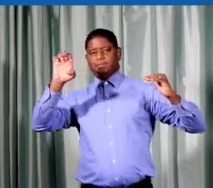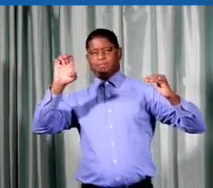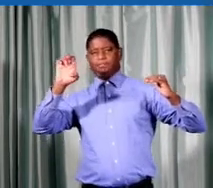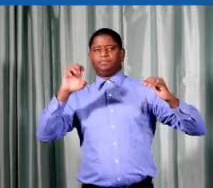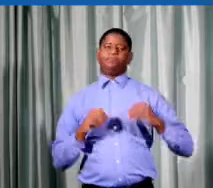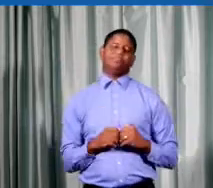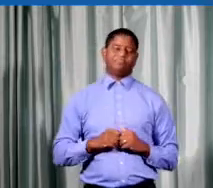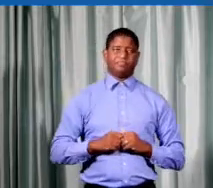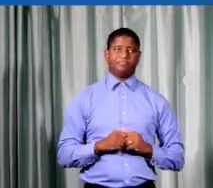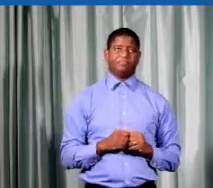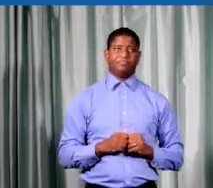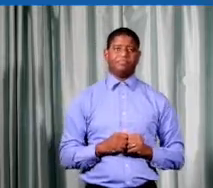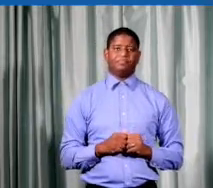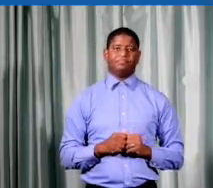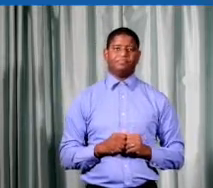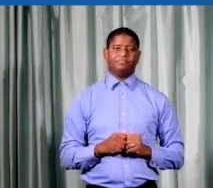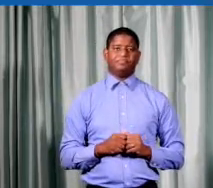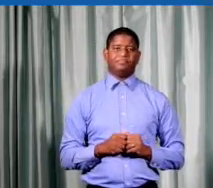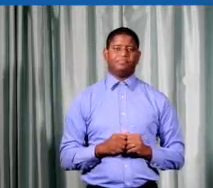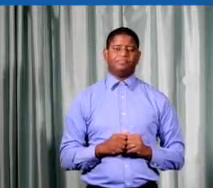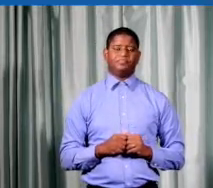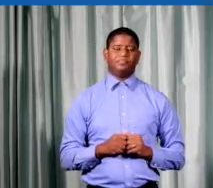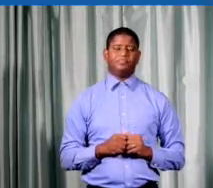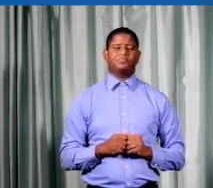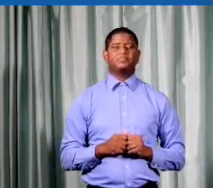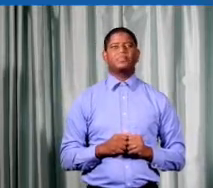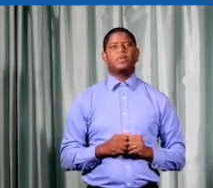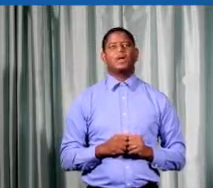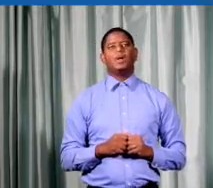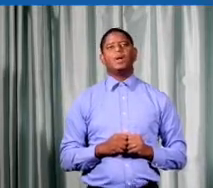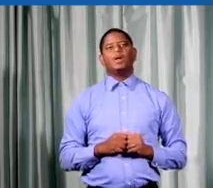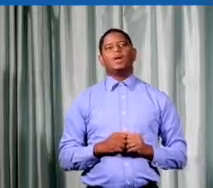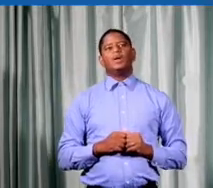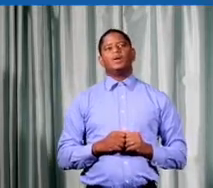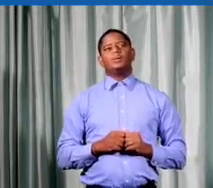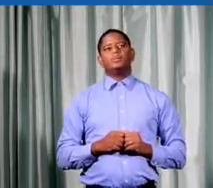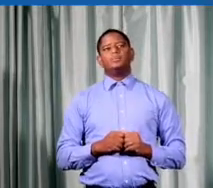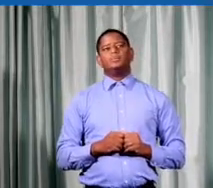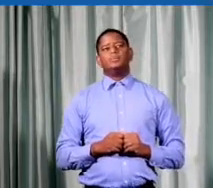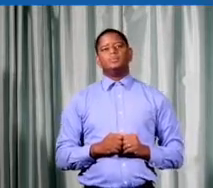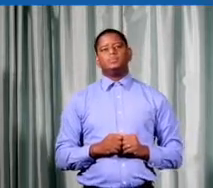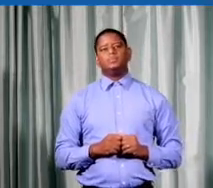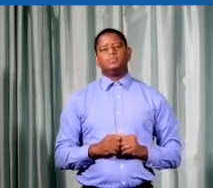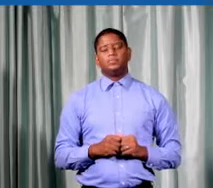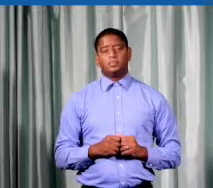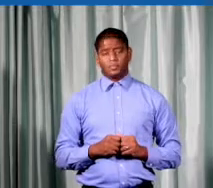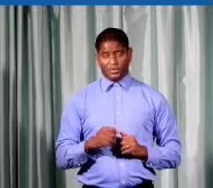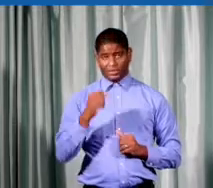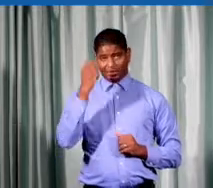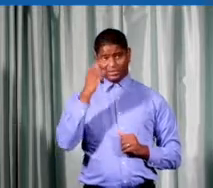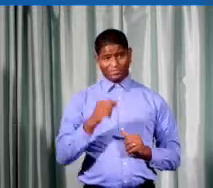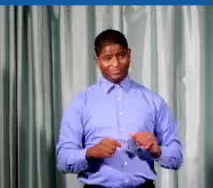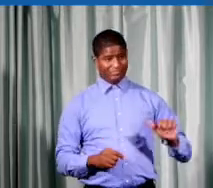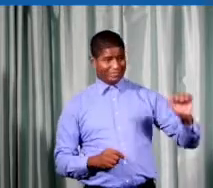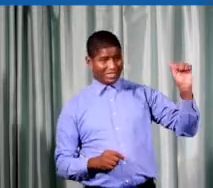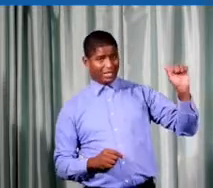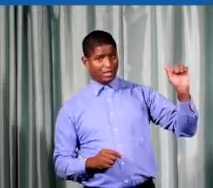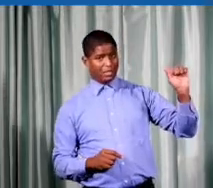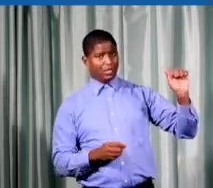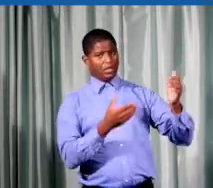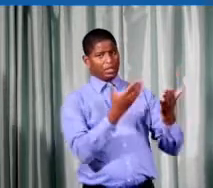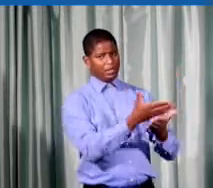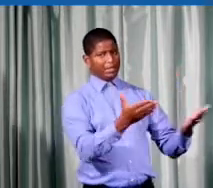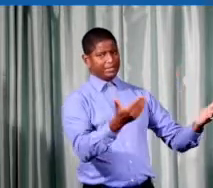did this already. If you think of it, in order for A equal L plus E to